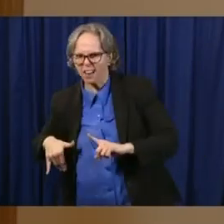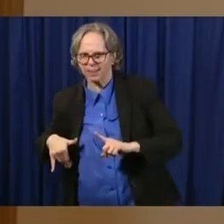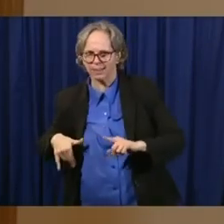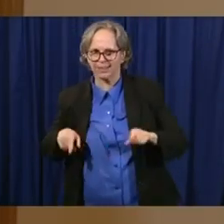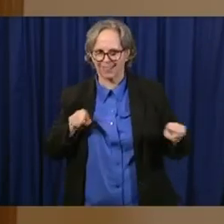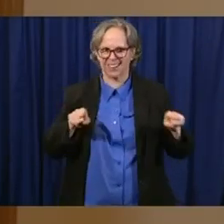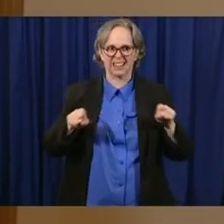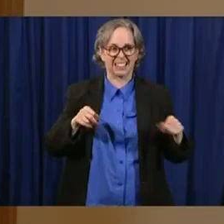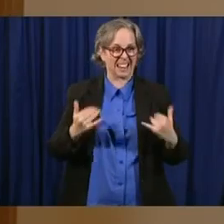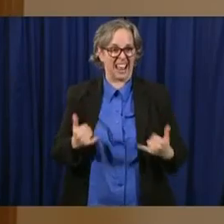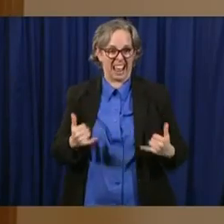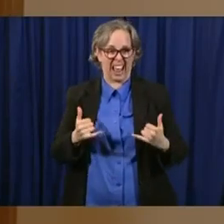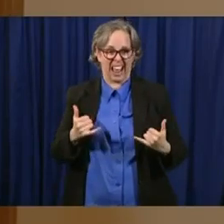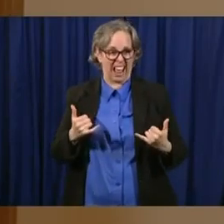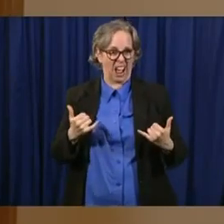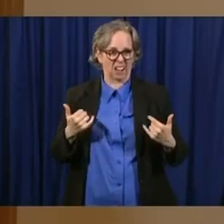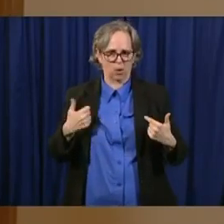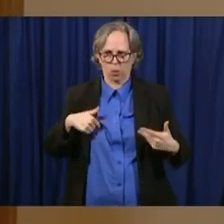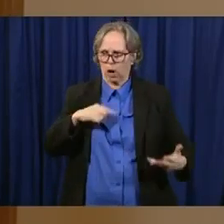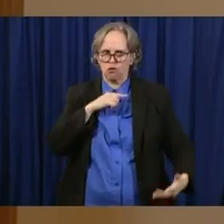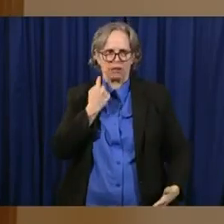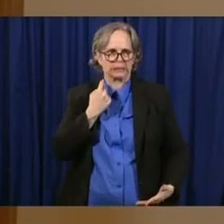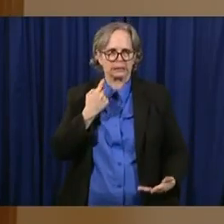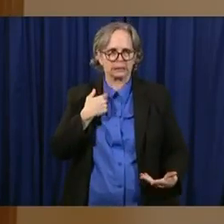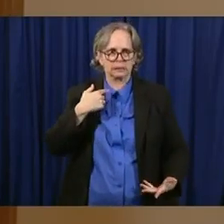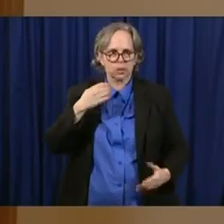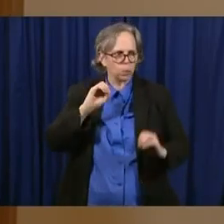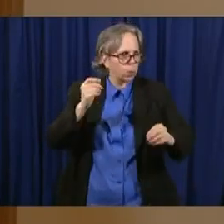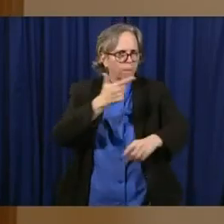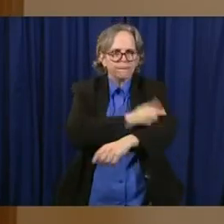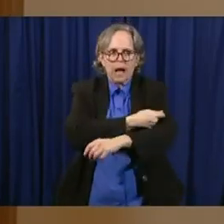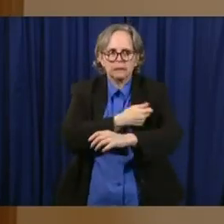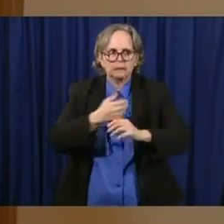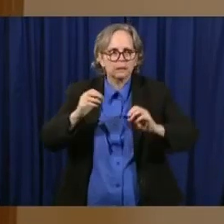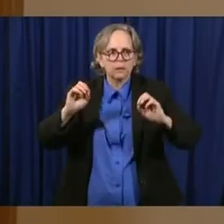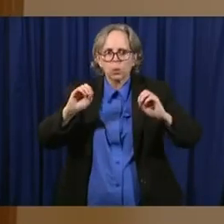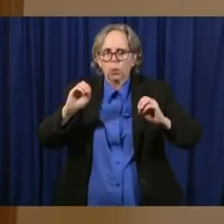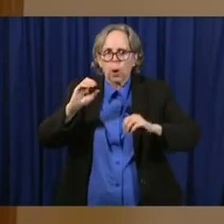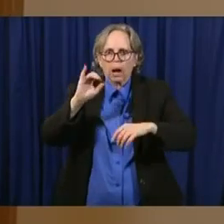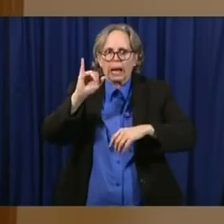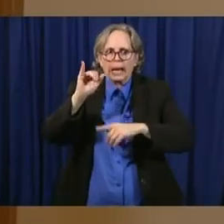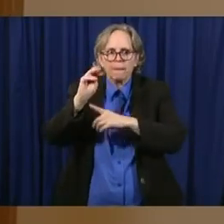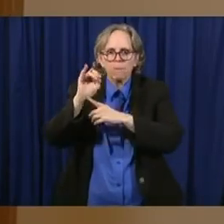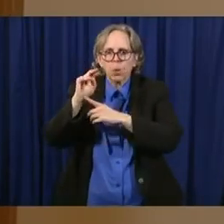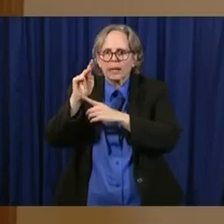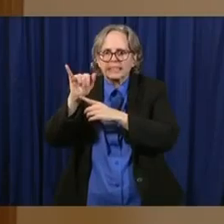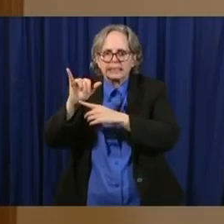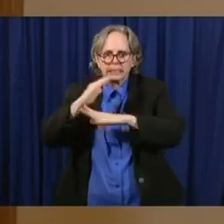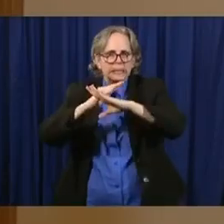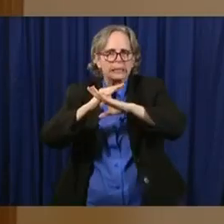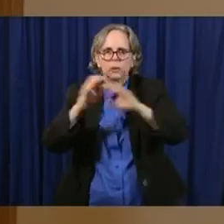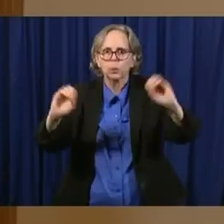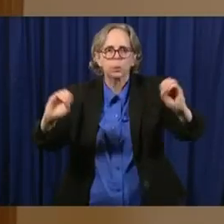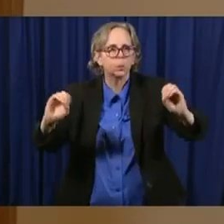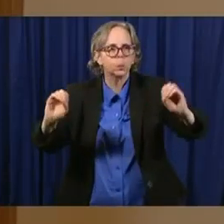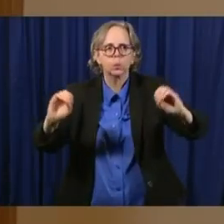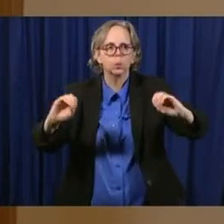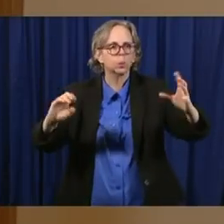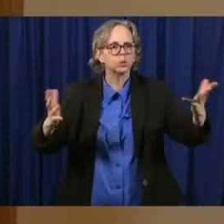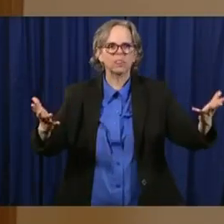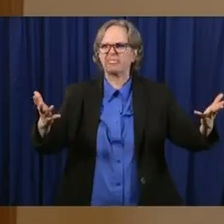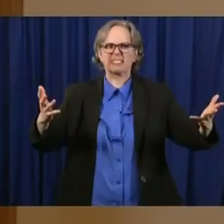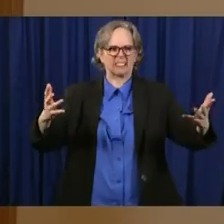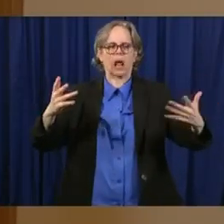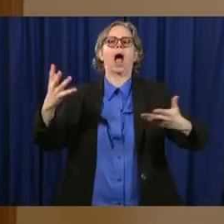susceptible because this is a novel virus. So that new definition will be including the new types of testing that are